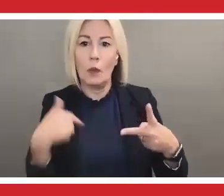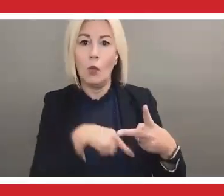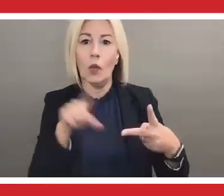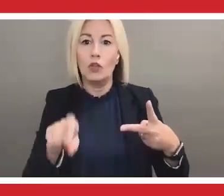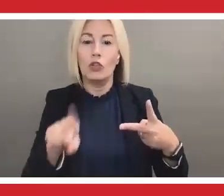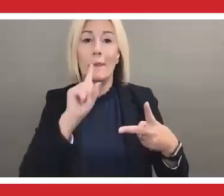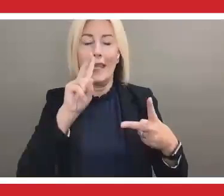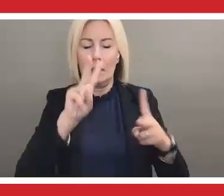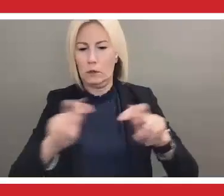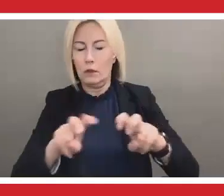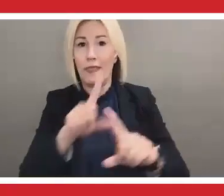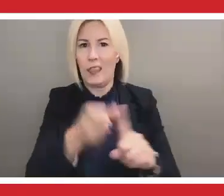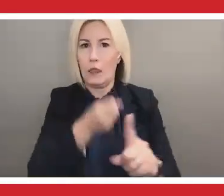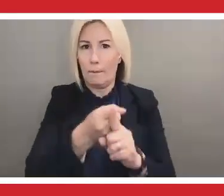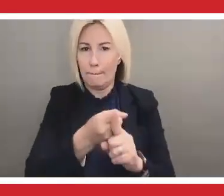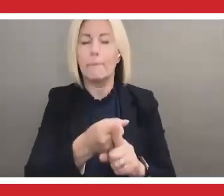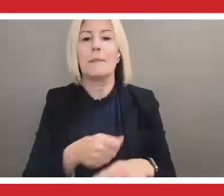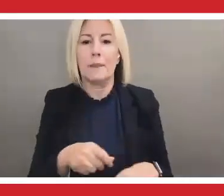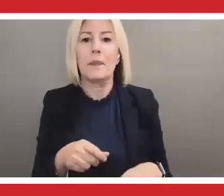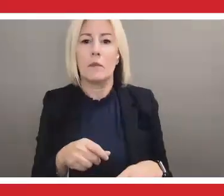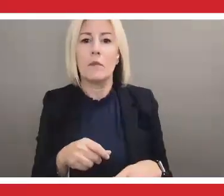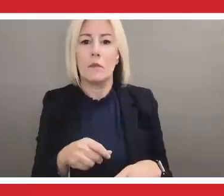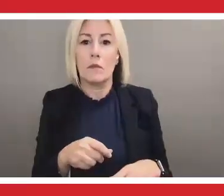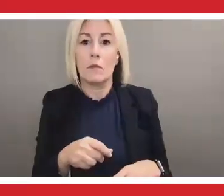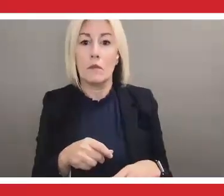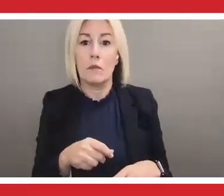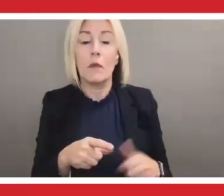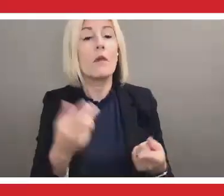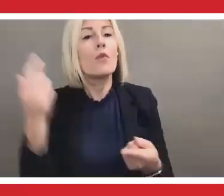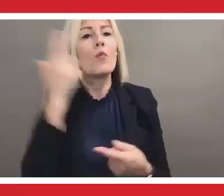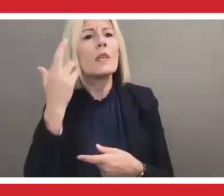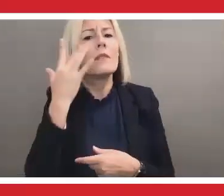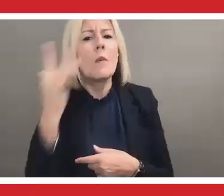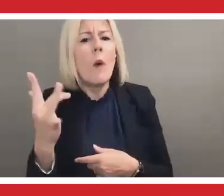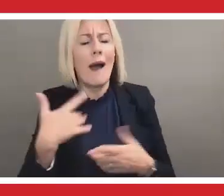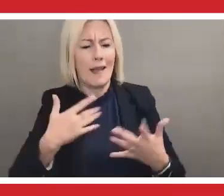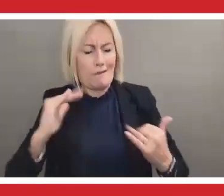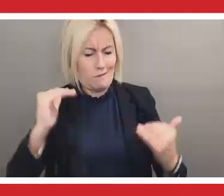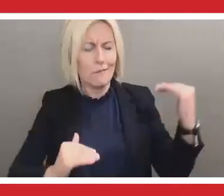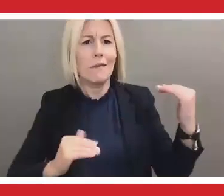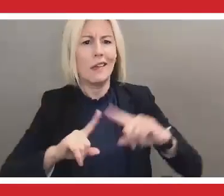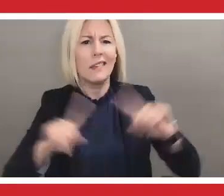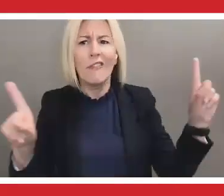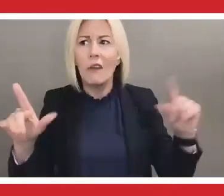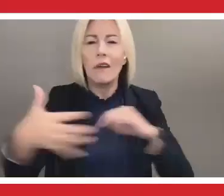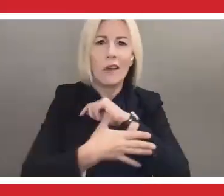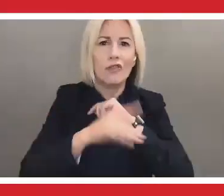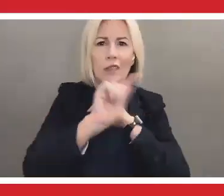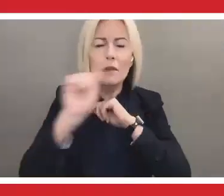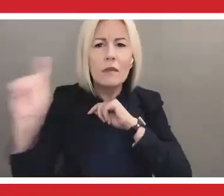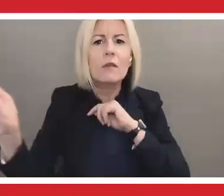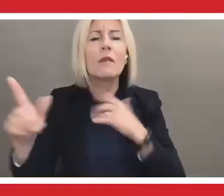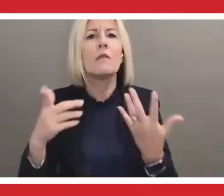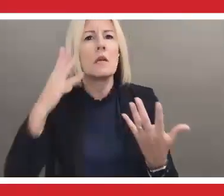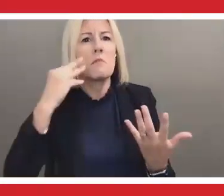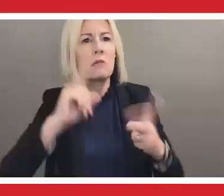here. So we should be looking firstly at the reasons why there are differences between different countries, the experience of different countries and